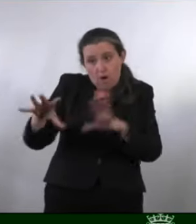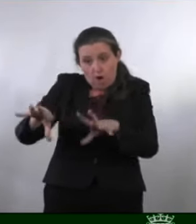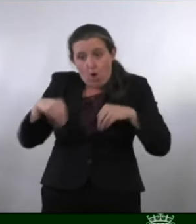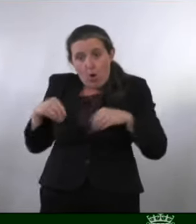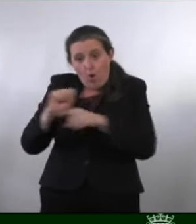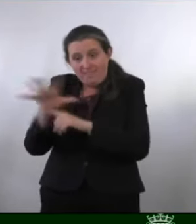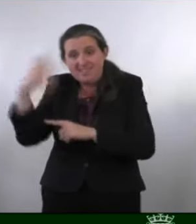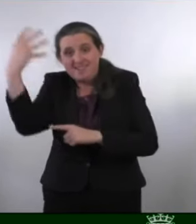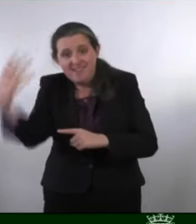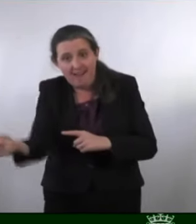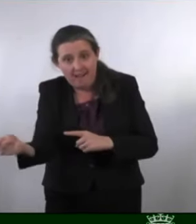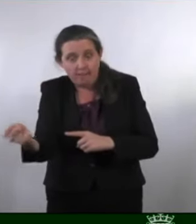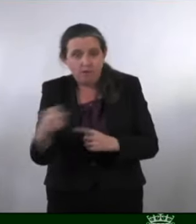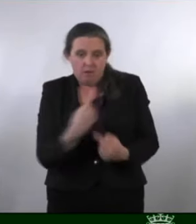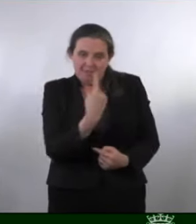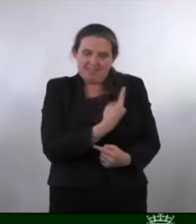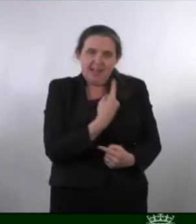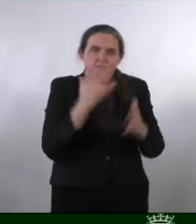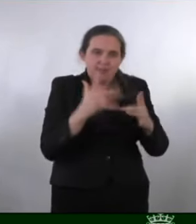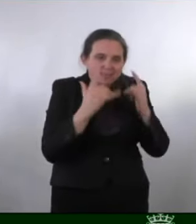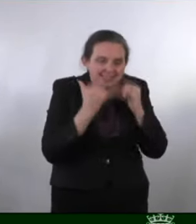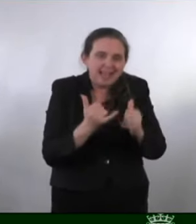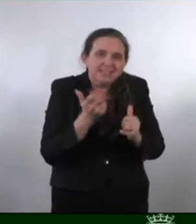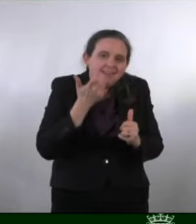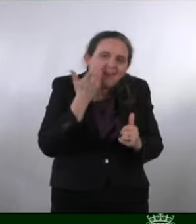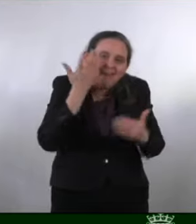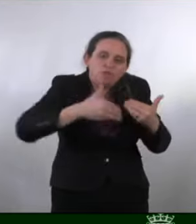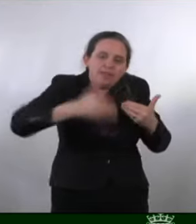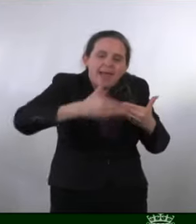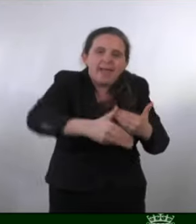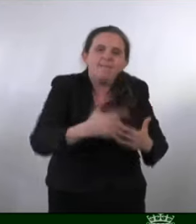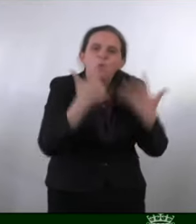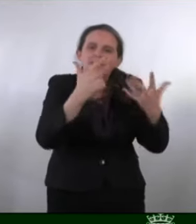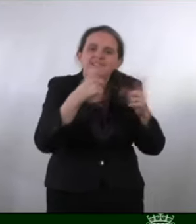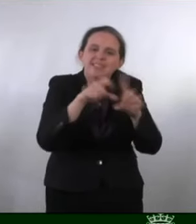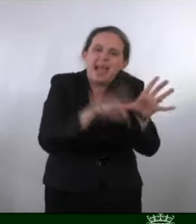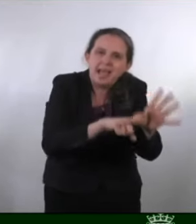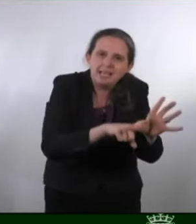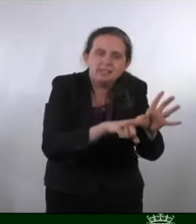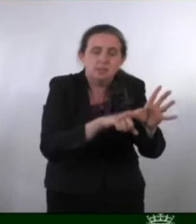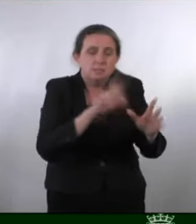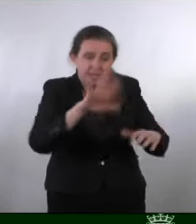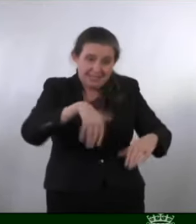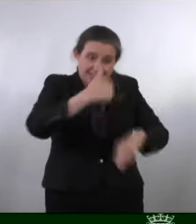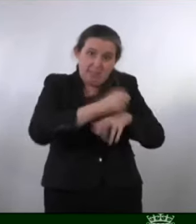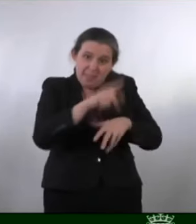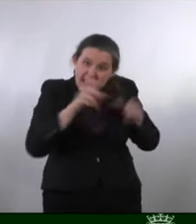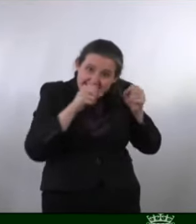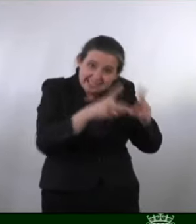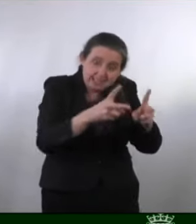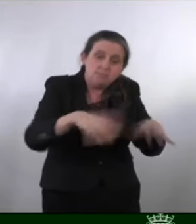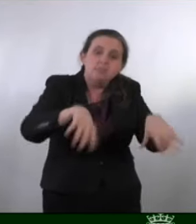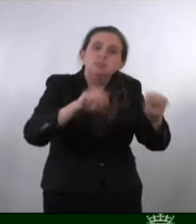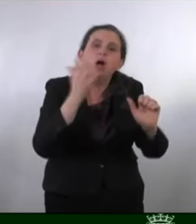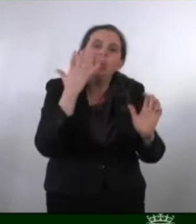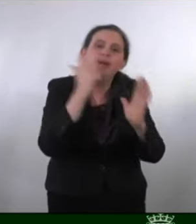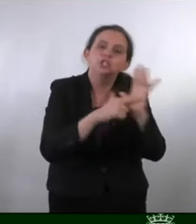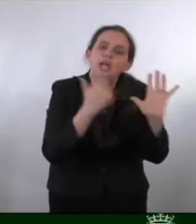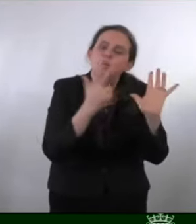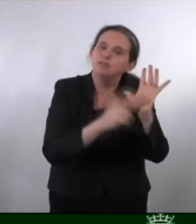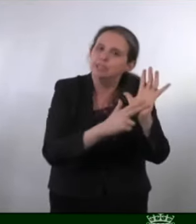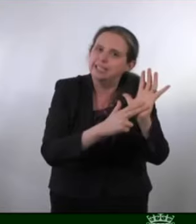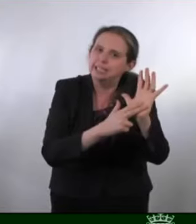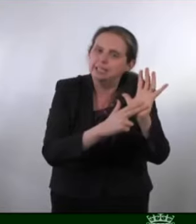place instead of having to isolate as a contact. I hope that that will be in place in January, as the Prime Minister set out.